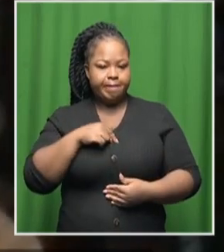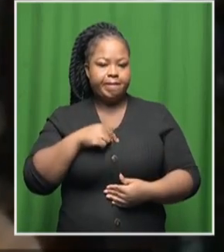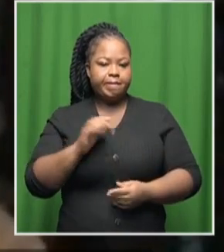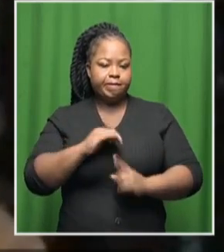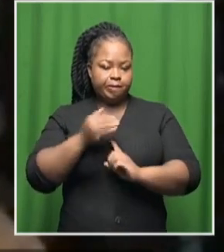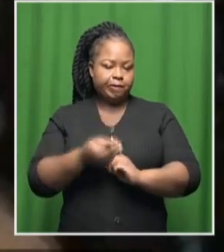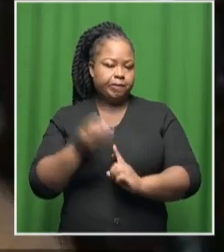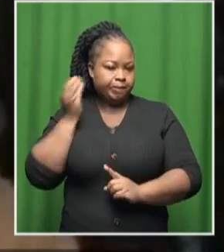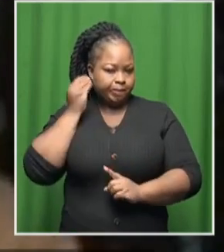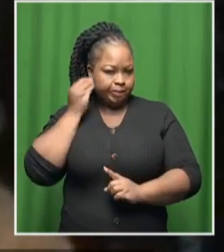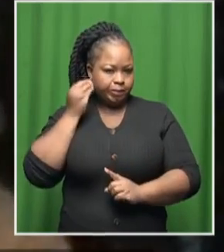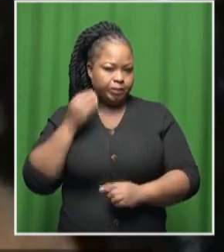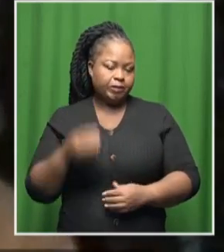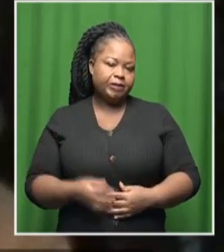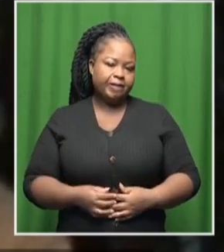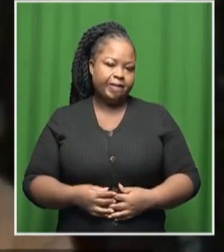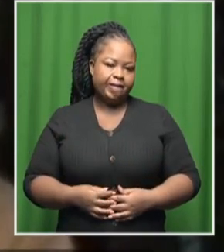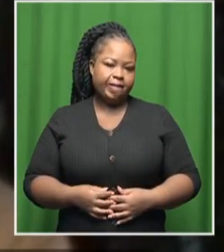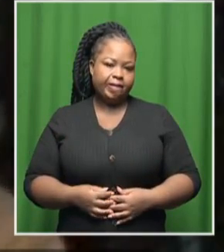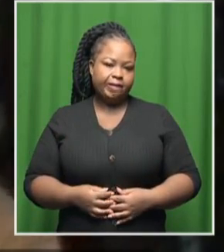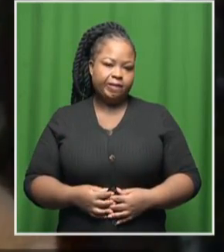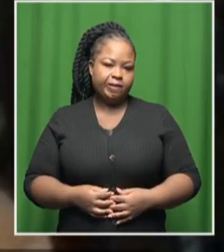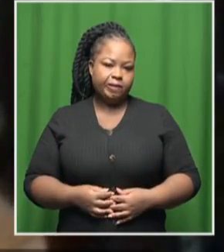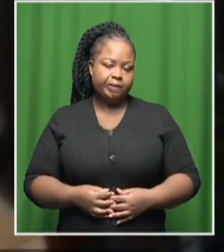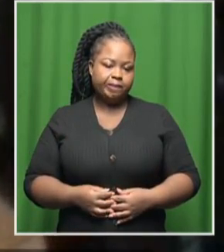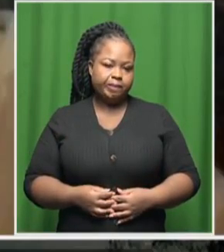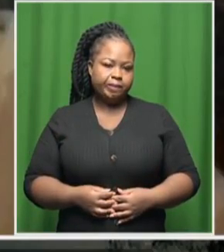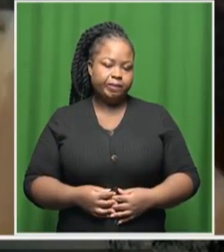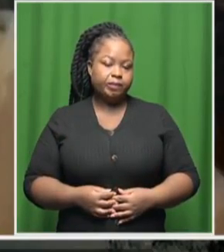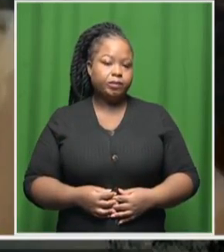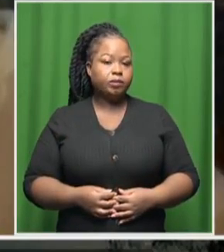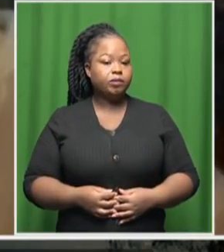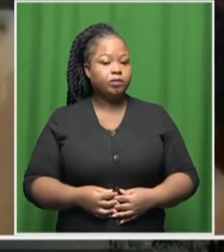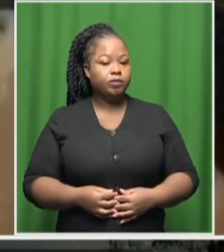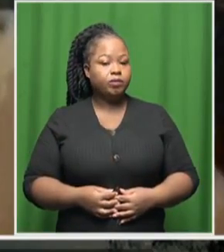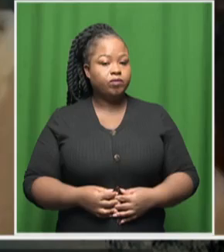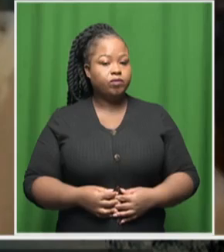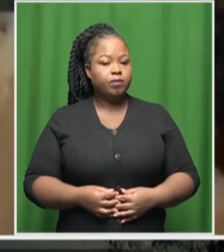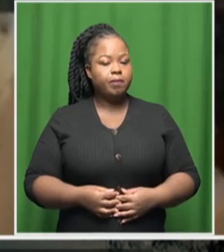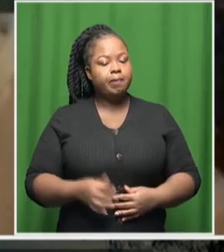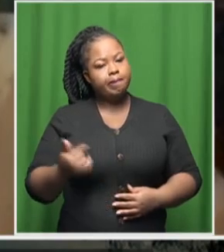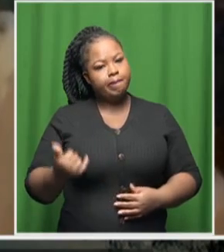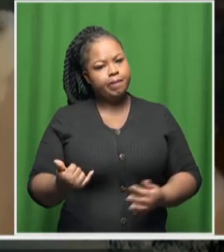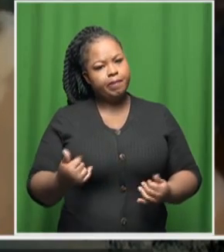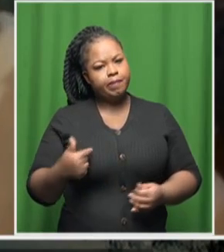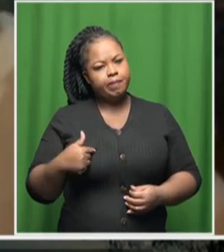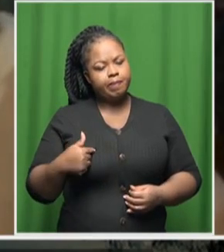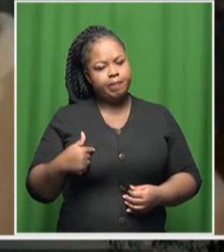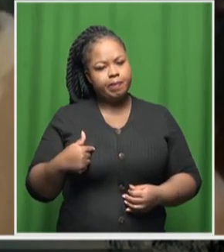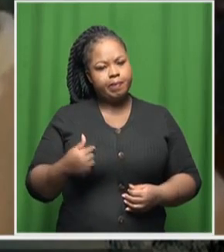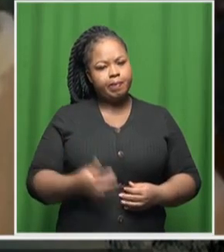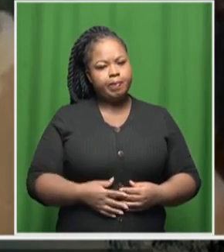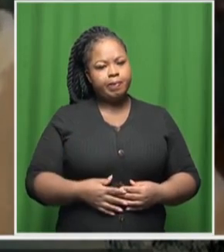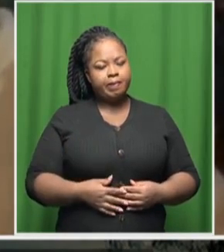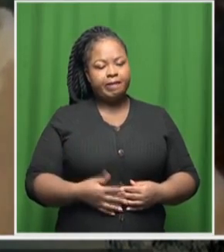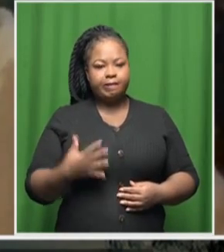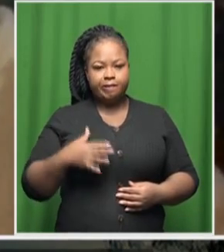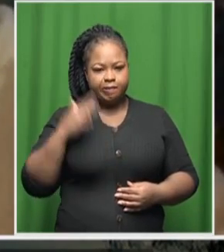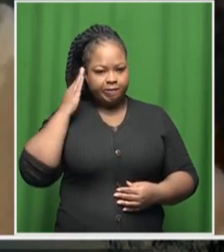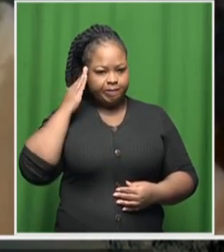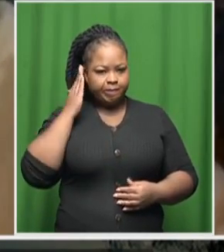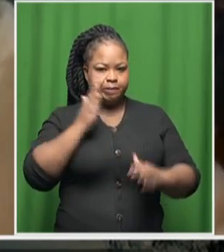protect that data as possible as they can. Okay, let's on that note, I wonder, just looking at the evolution